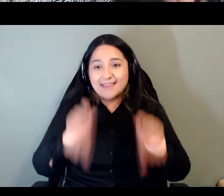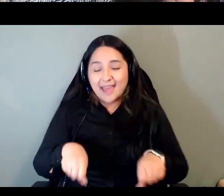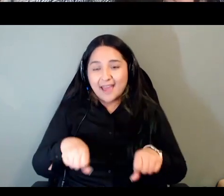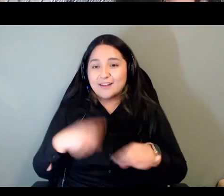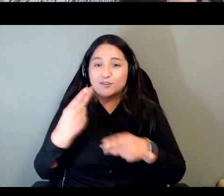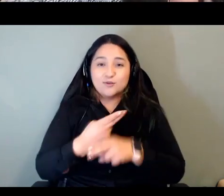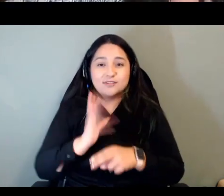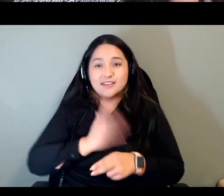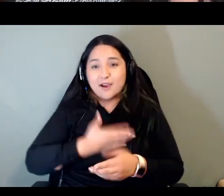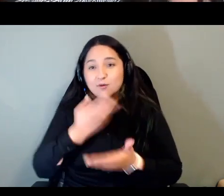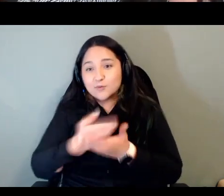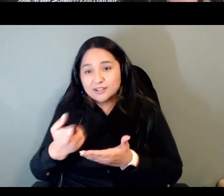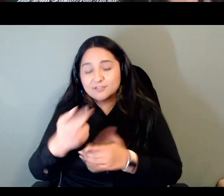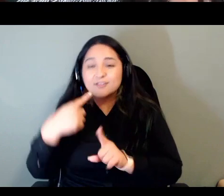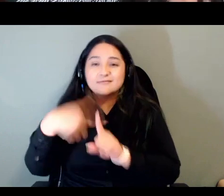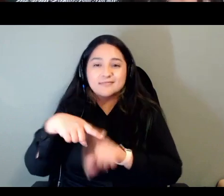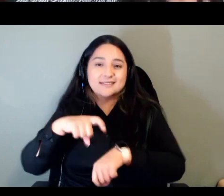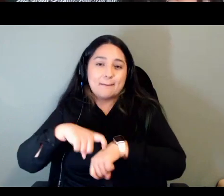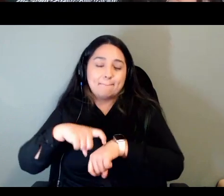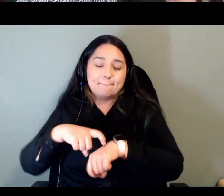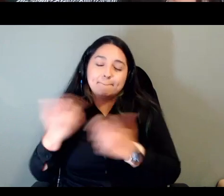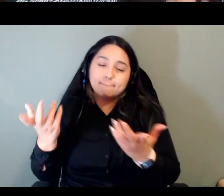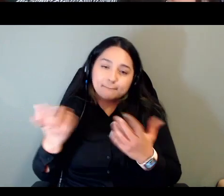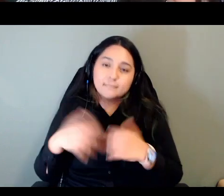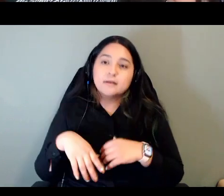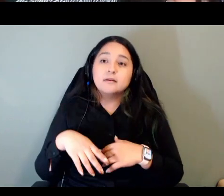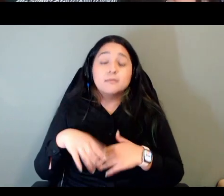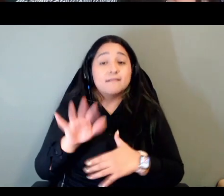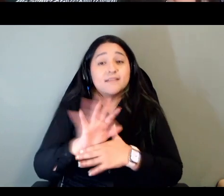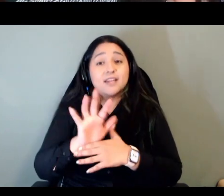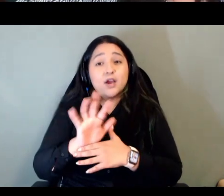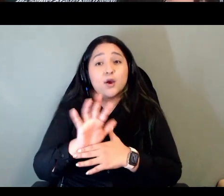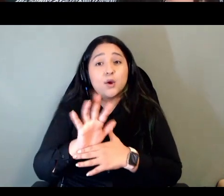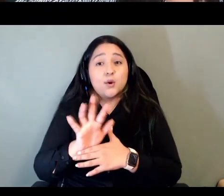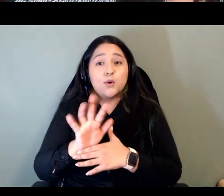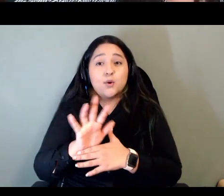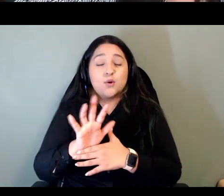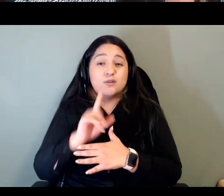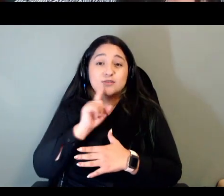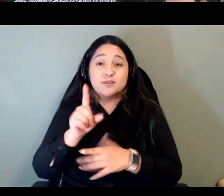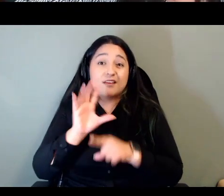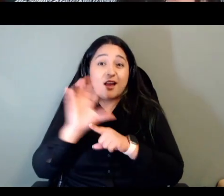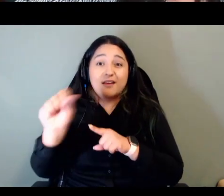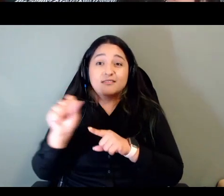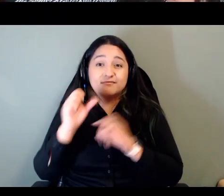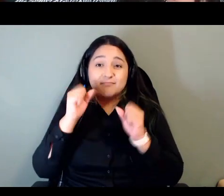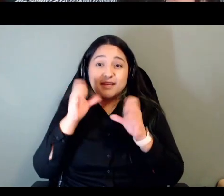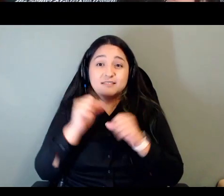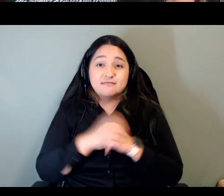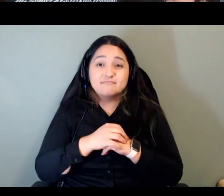have. But yeah, I mean, video is awesome.